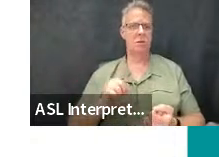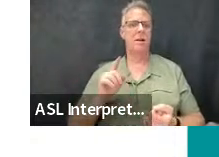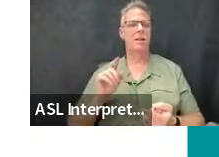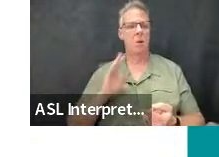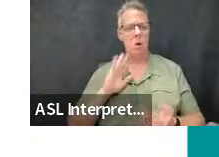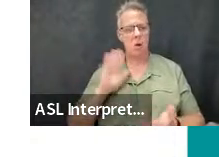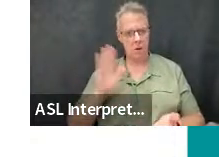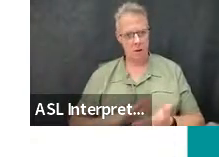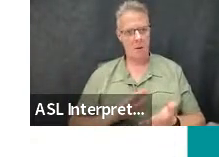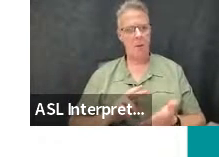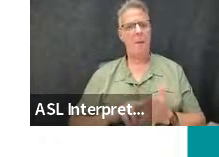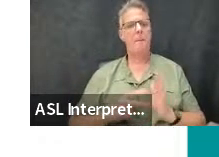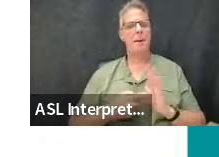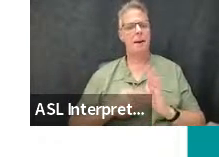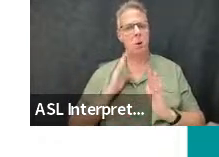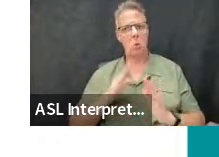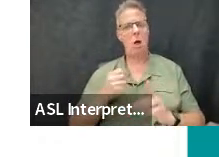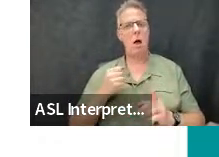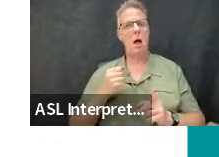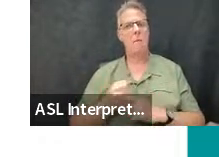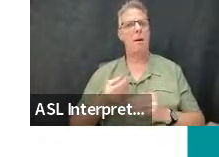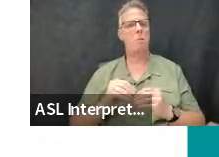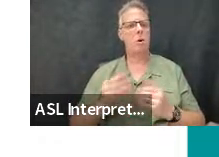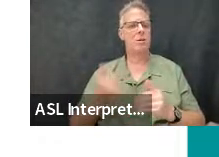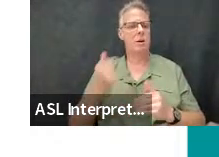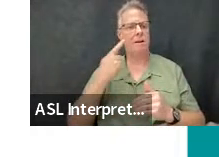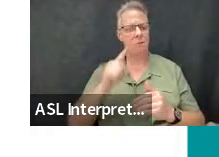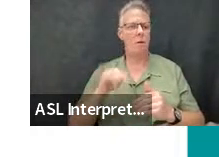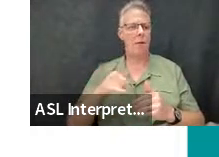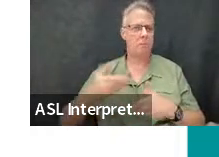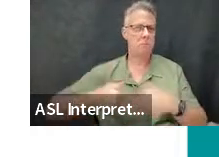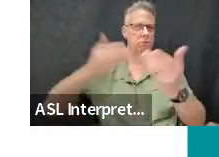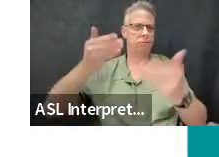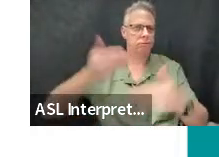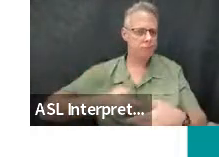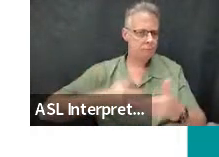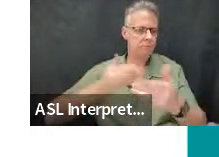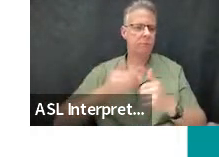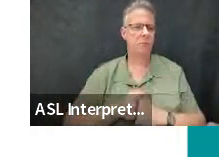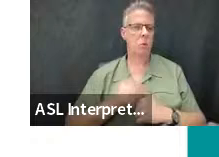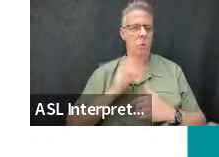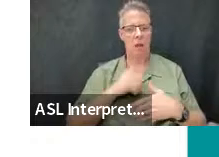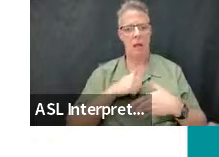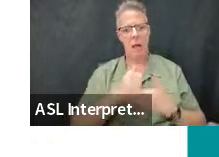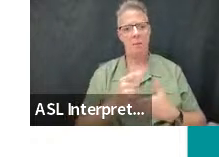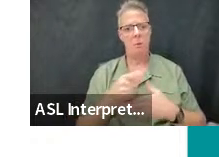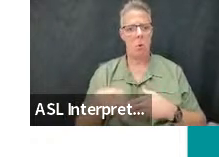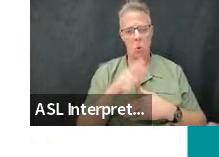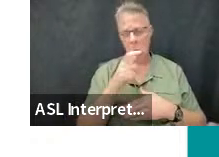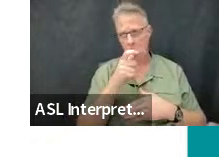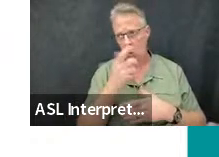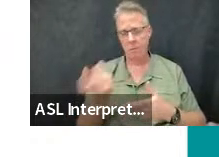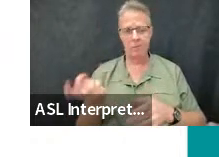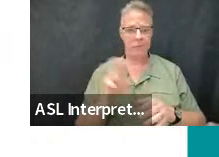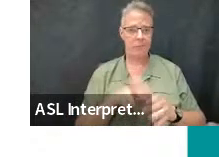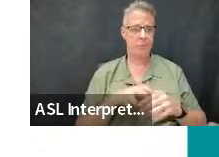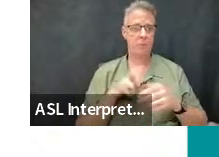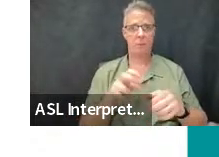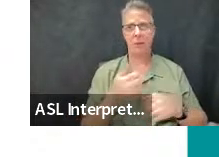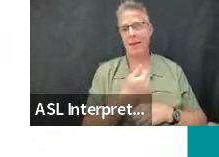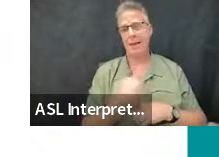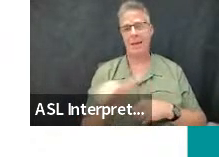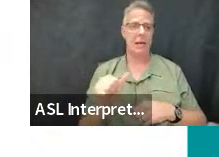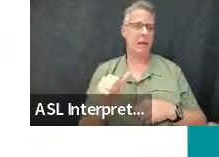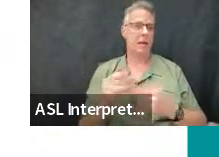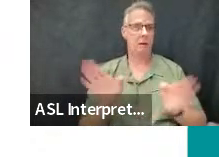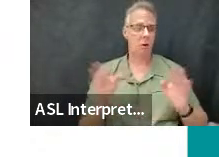freight mobility as well. It helps people who are either traveling by any mode, whether